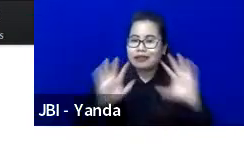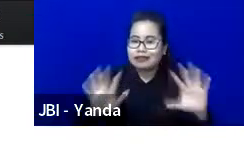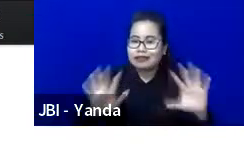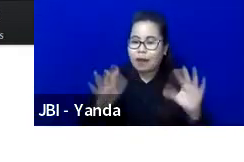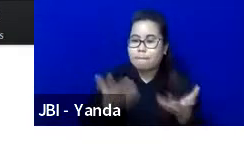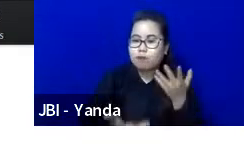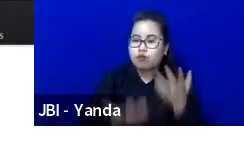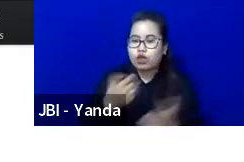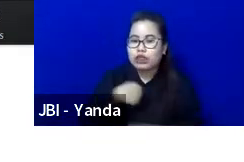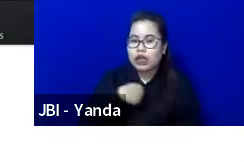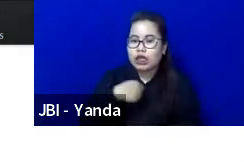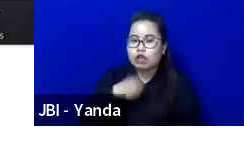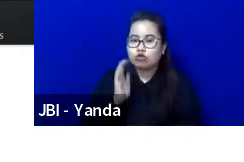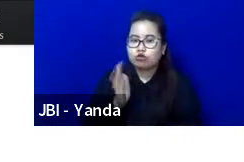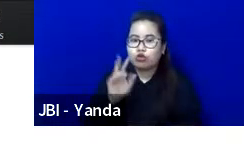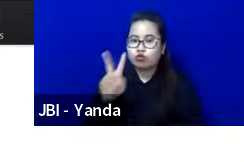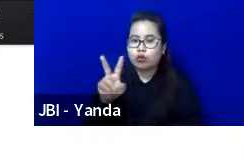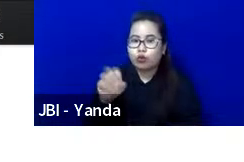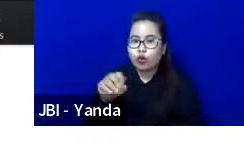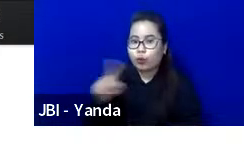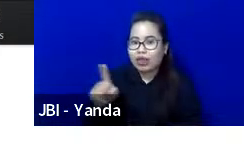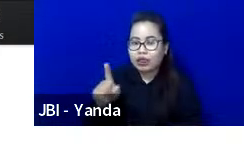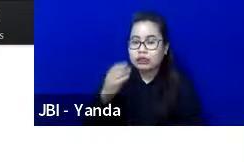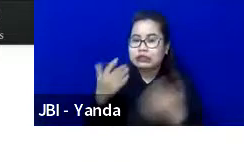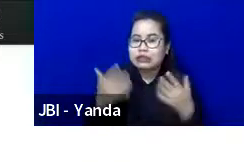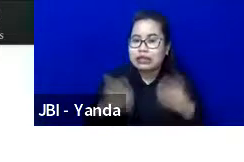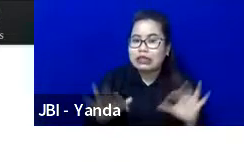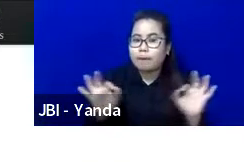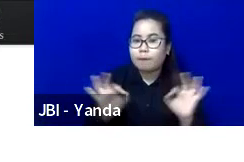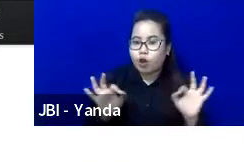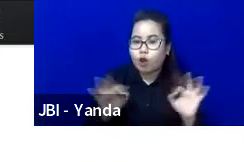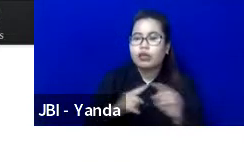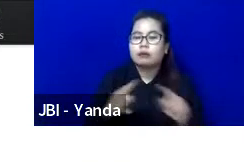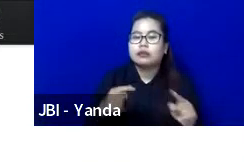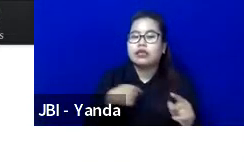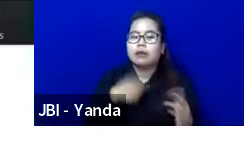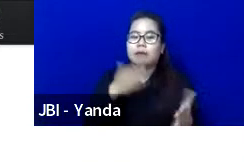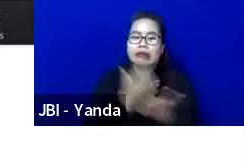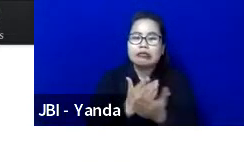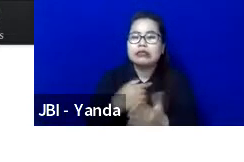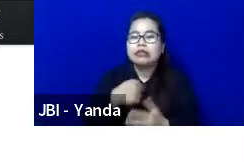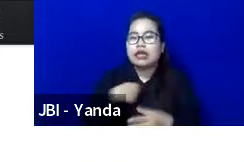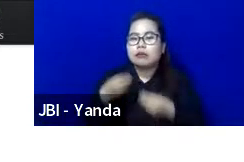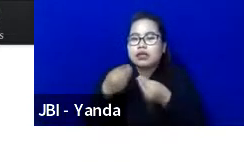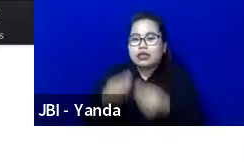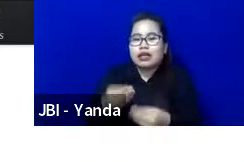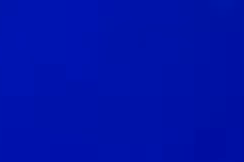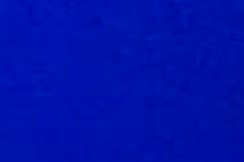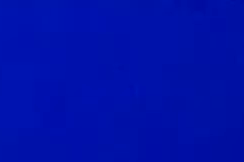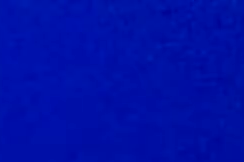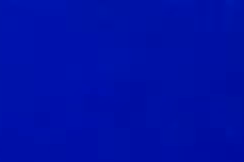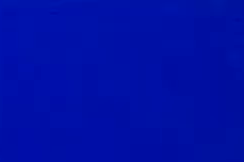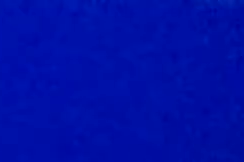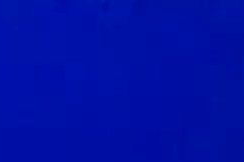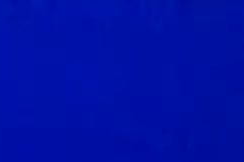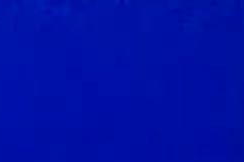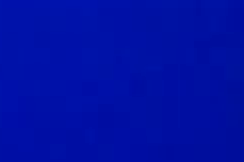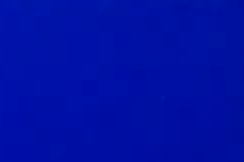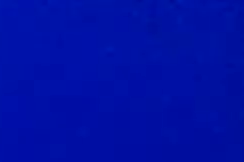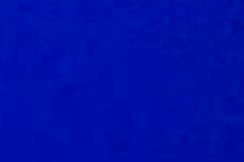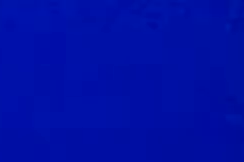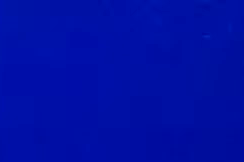give an opportunity for questions. Okay, thank you so much, Andrew. That was really insightful. And I